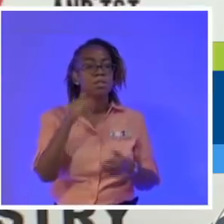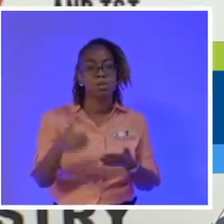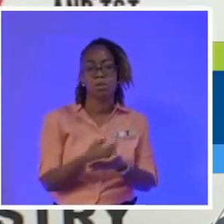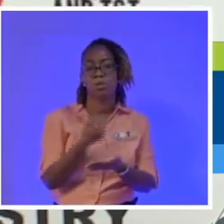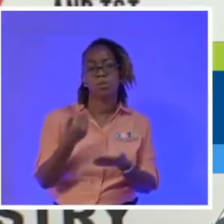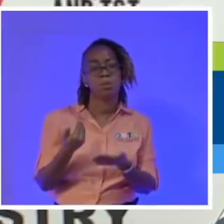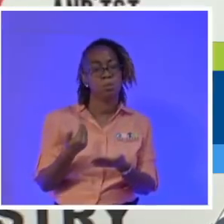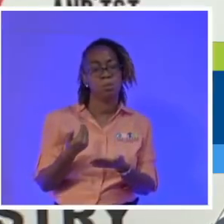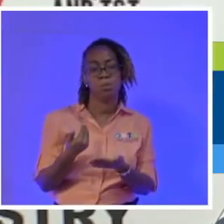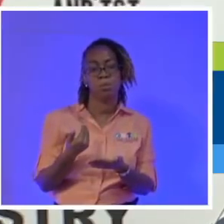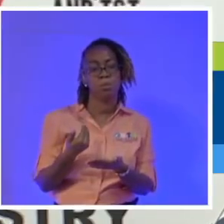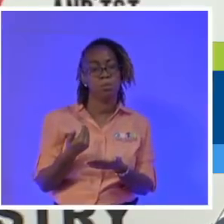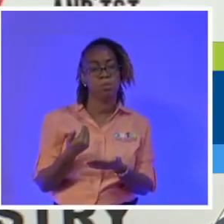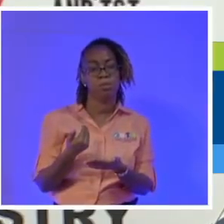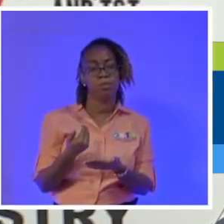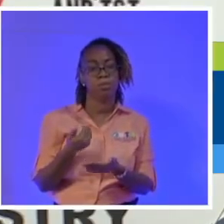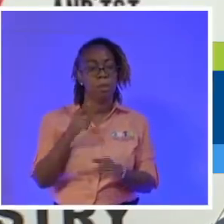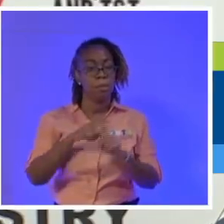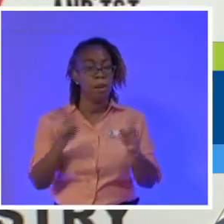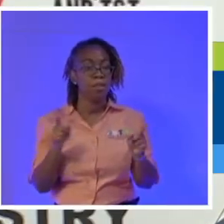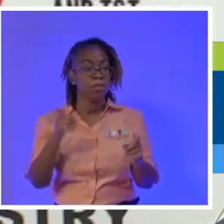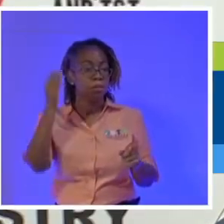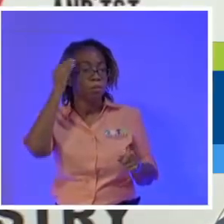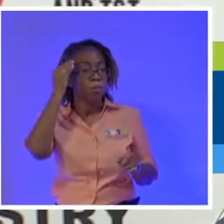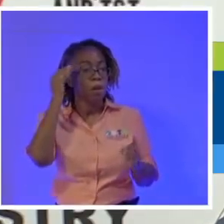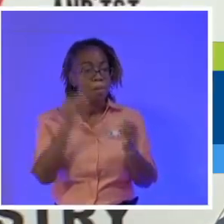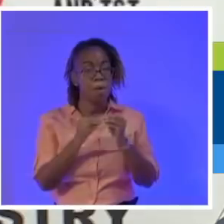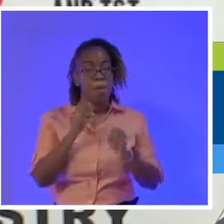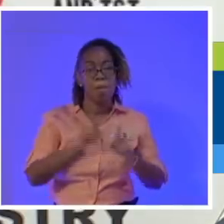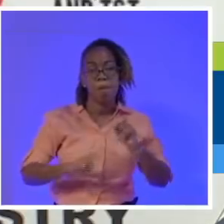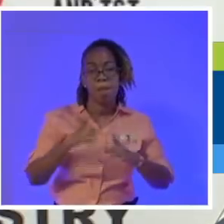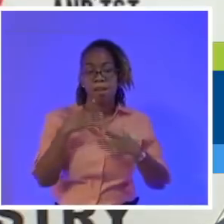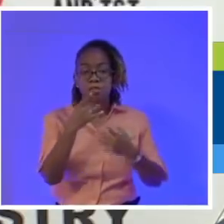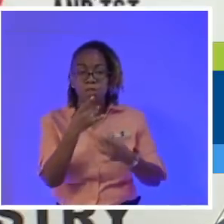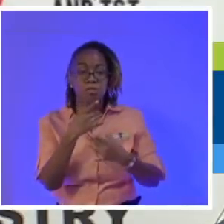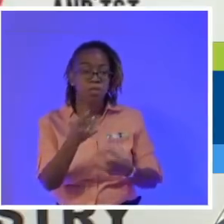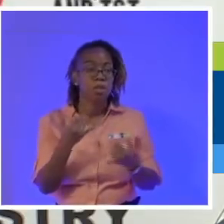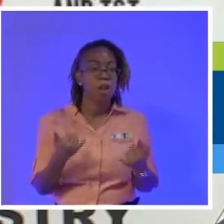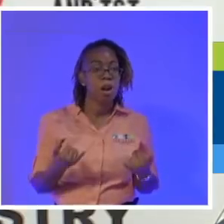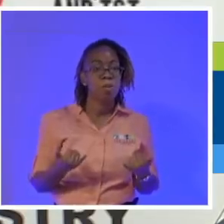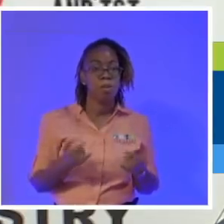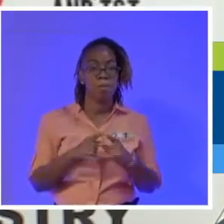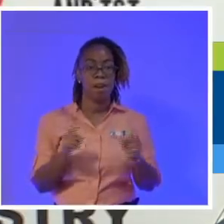is the public interest in it, for which I am happy about. So there are three